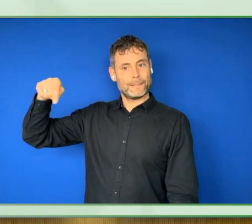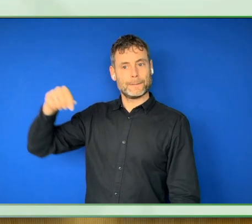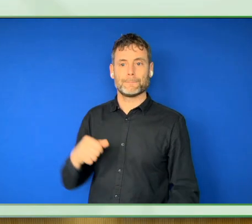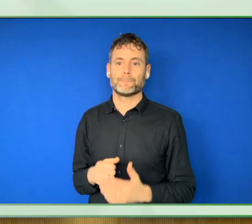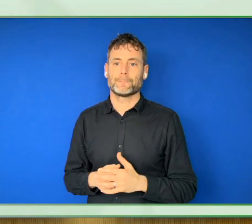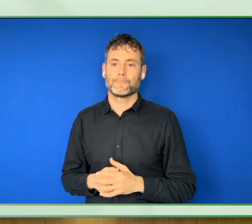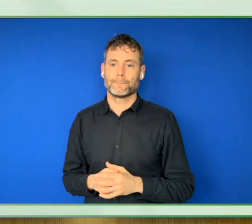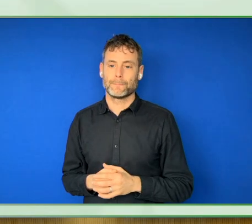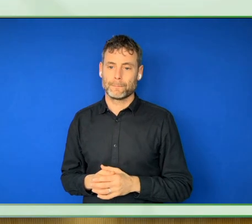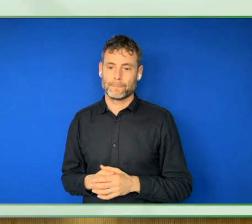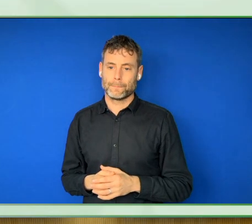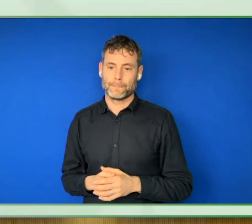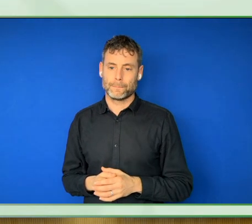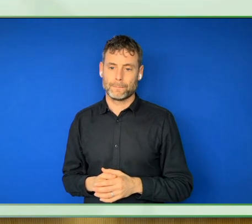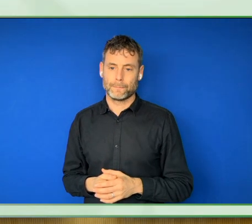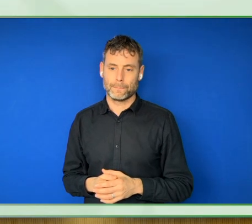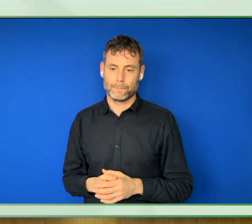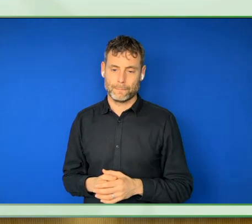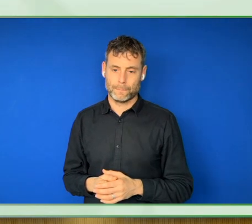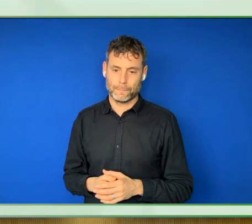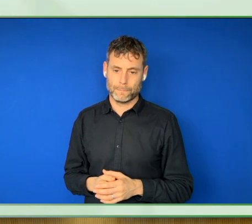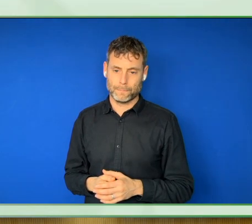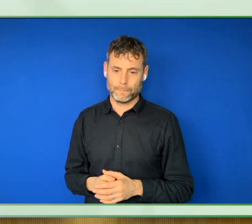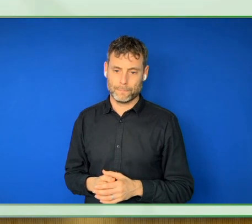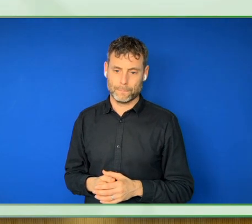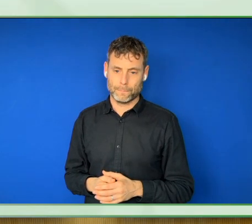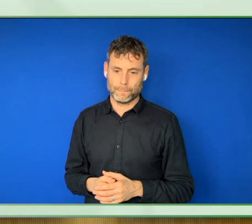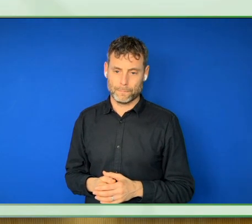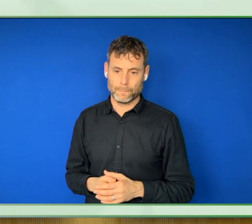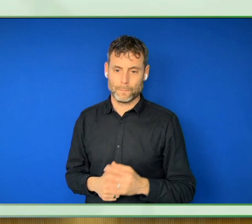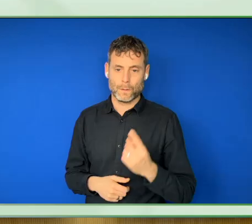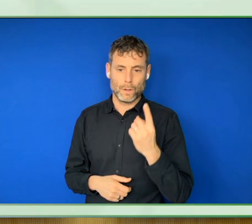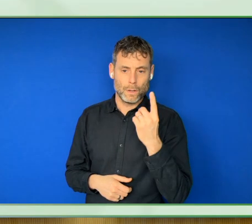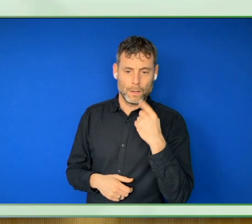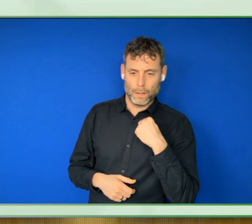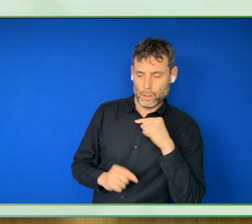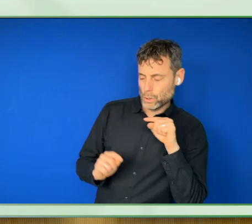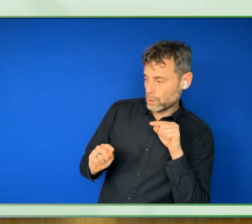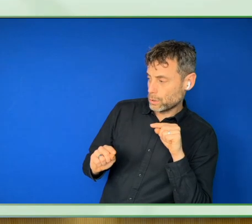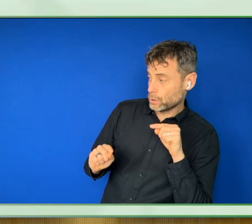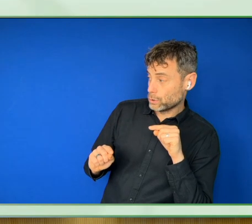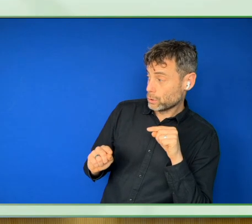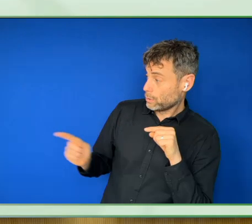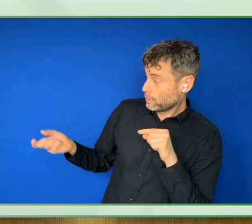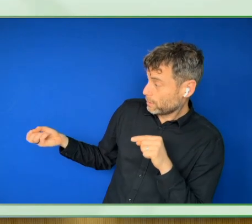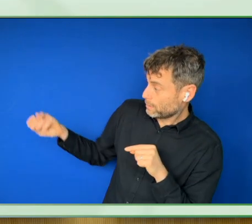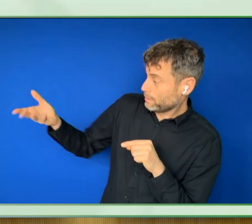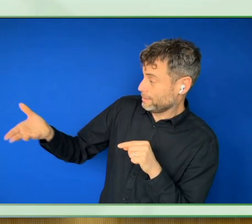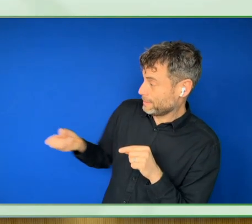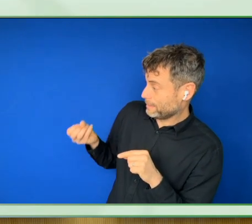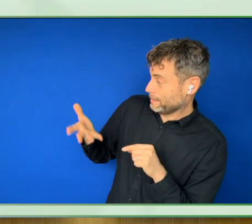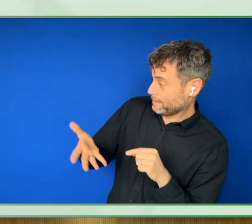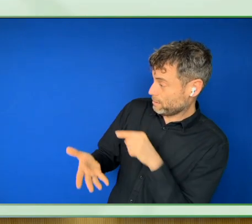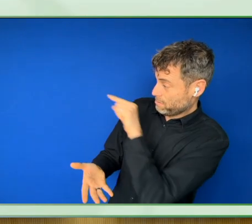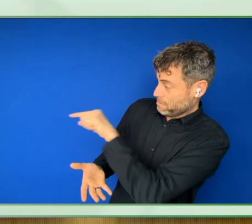boards. So one thing that I think is important, a challenge to these ideas, is that because